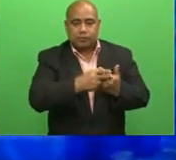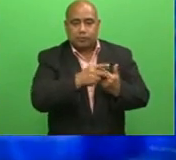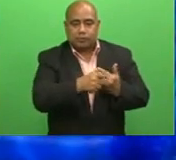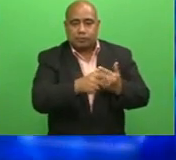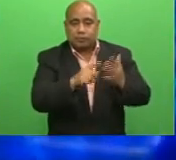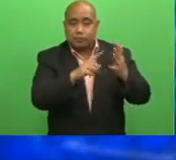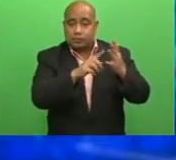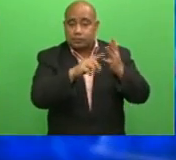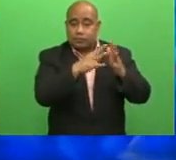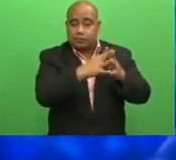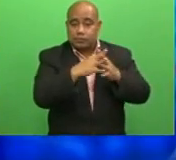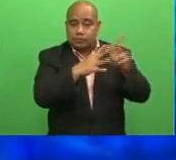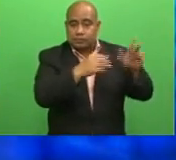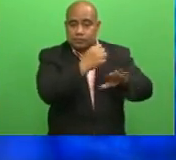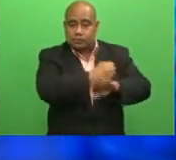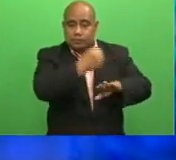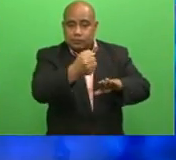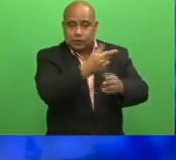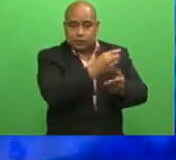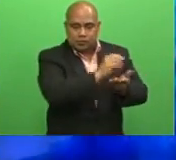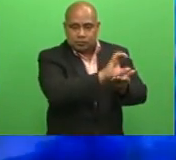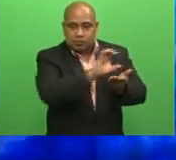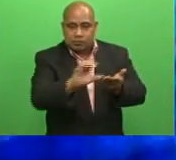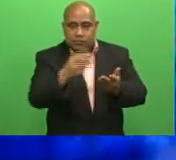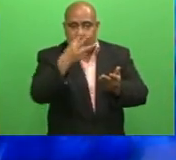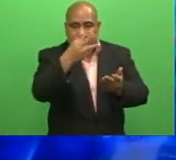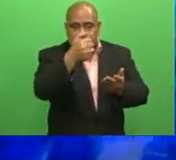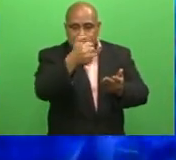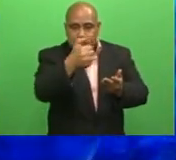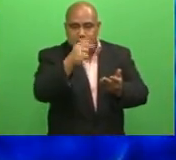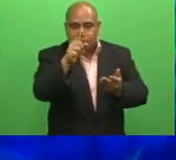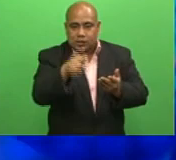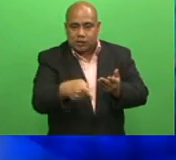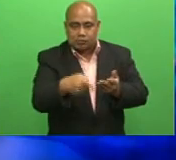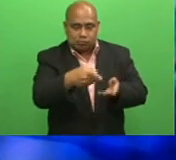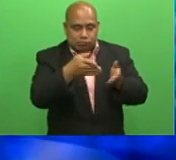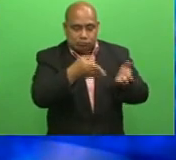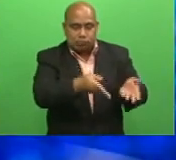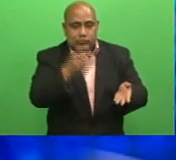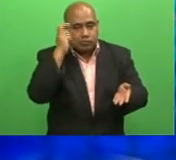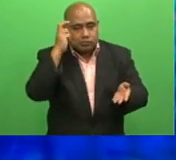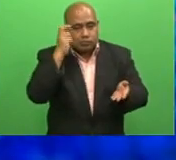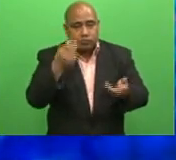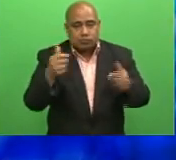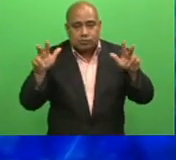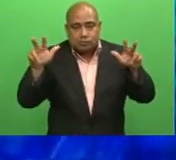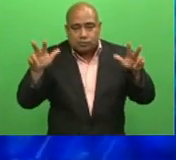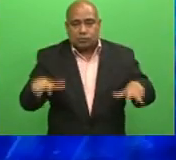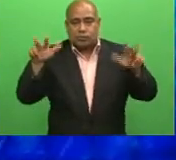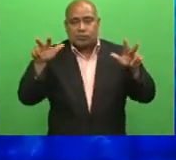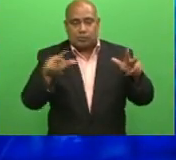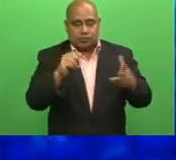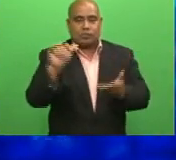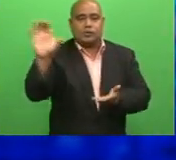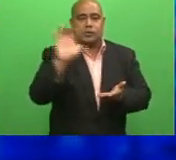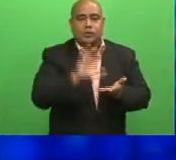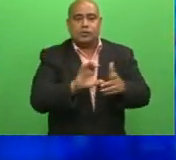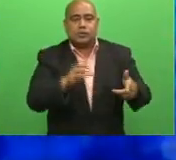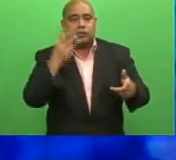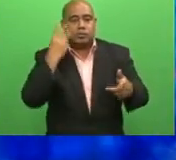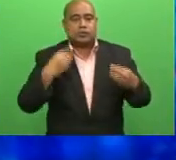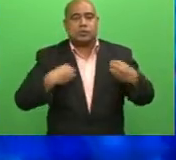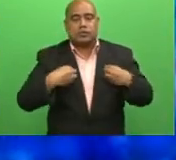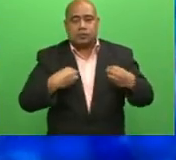over $36,000. Ambassador Joseph Seller today signed the grant with the Women's Entrepreneurs Business Council and the Makoi Women's